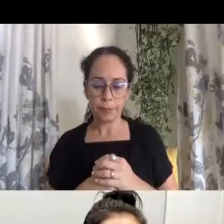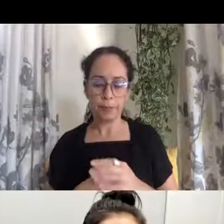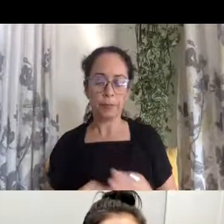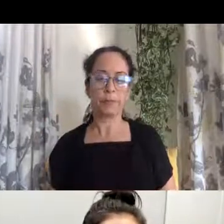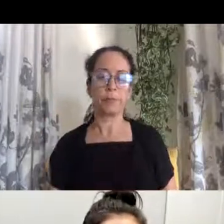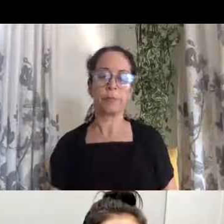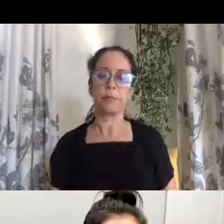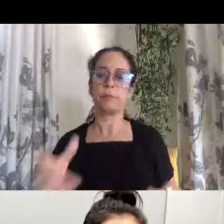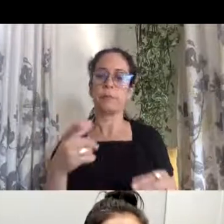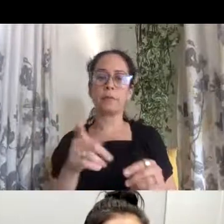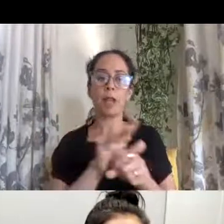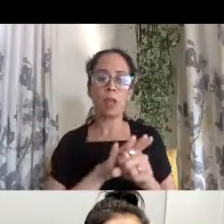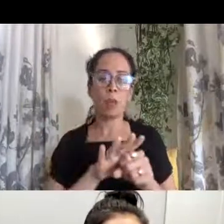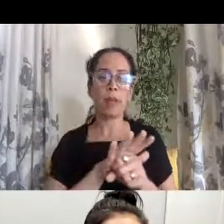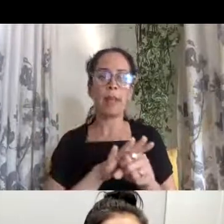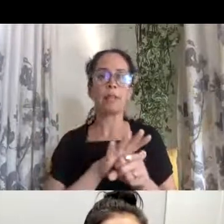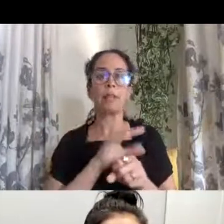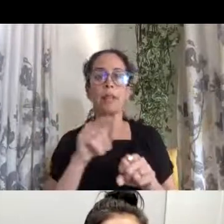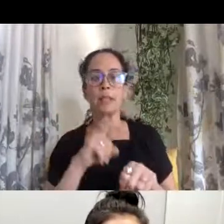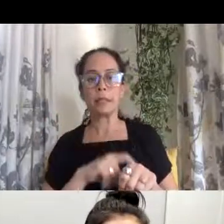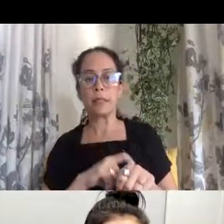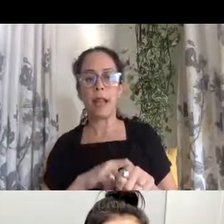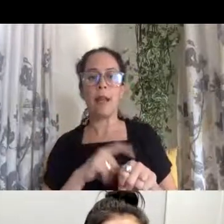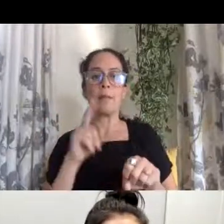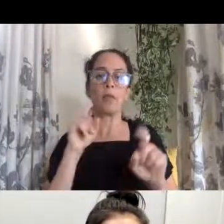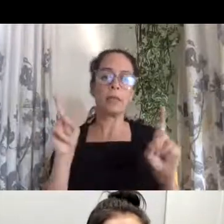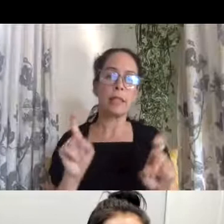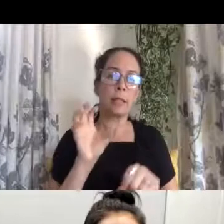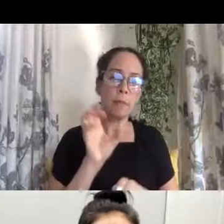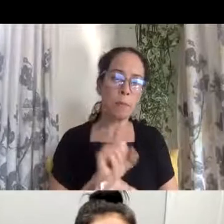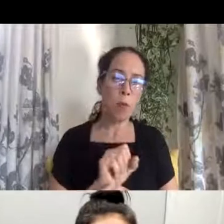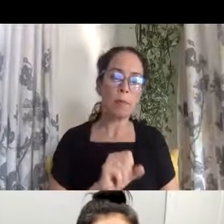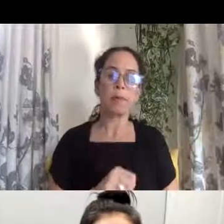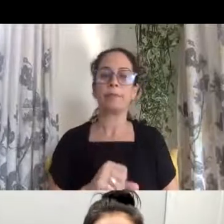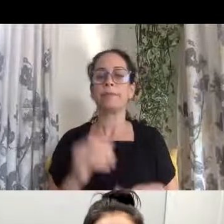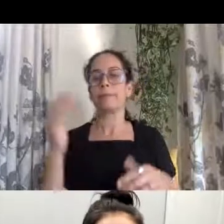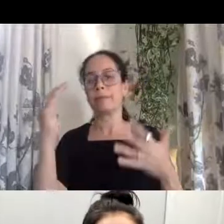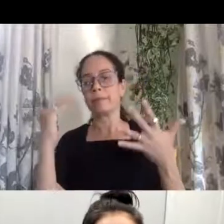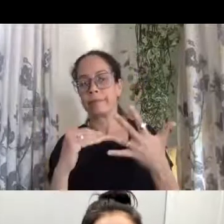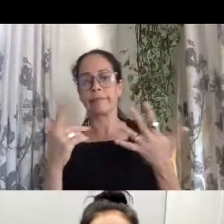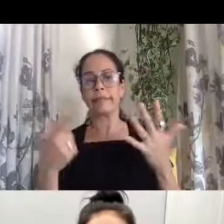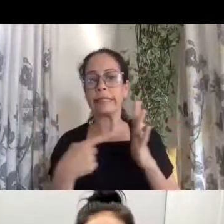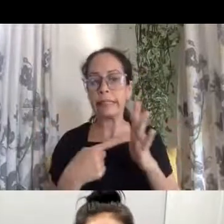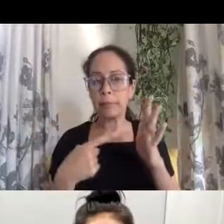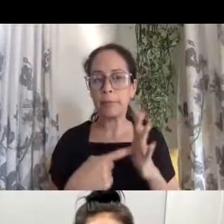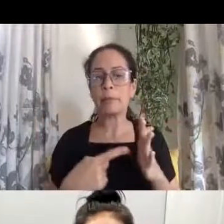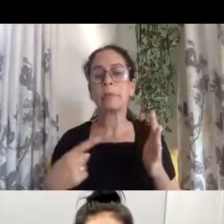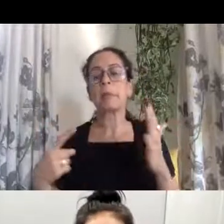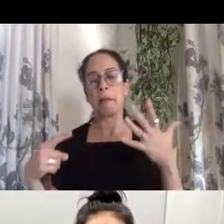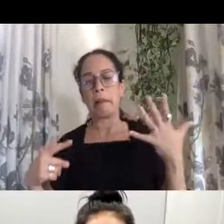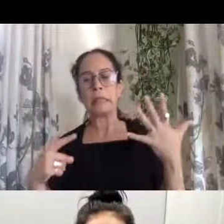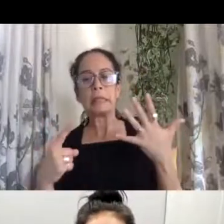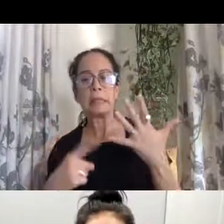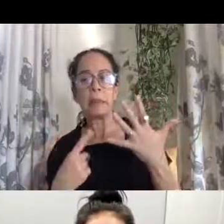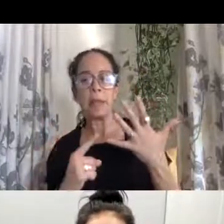Location and time for testing appointment, any symptoms, and sometimes there's additional survey questions.